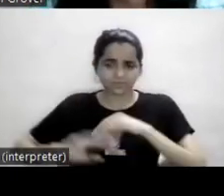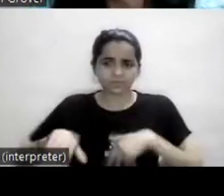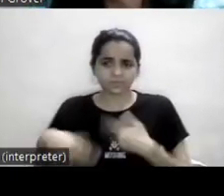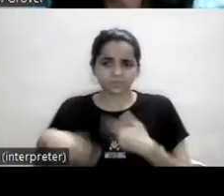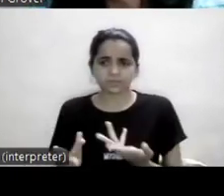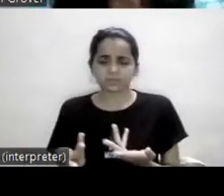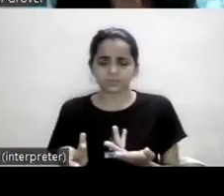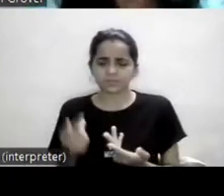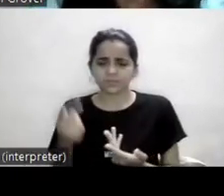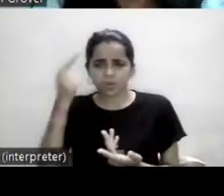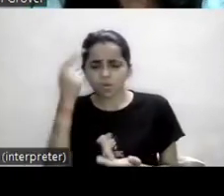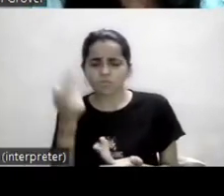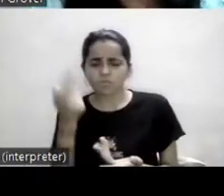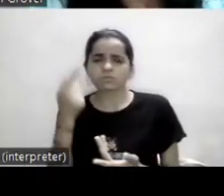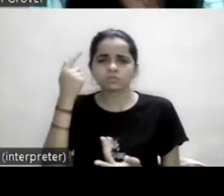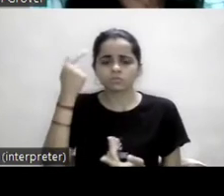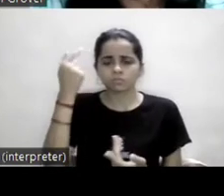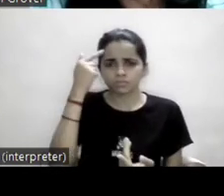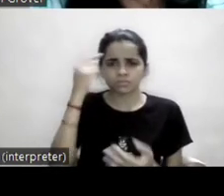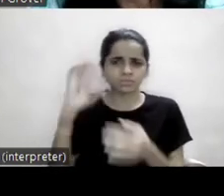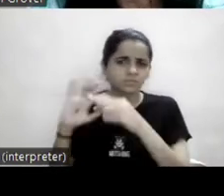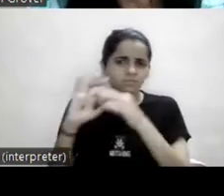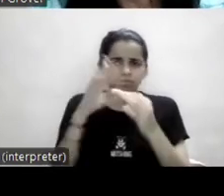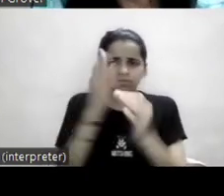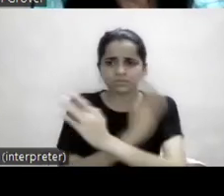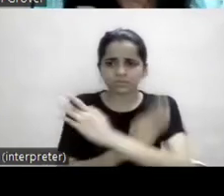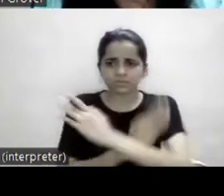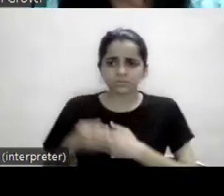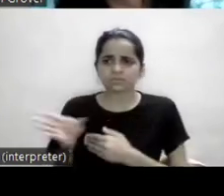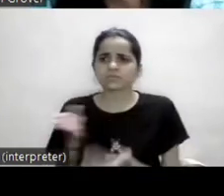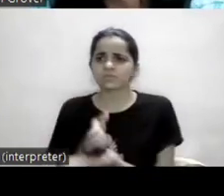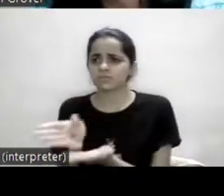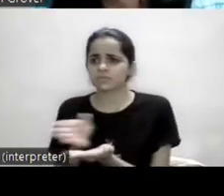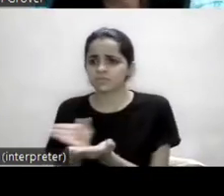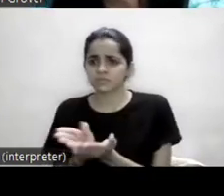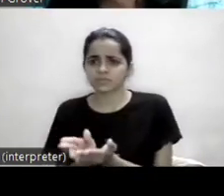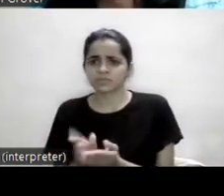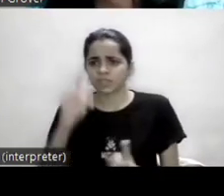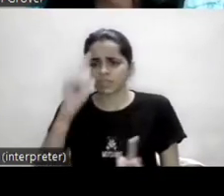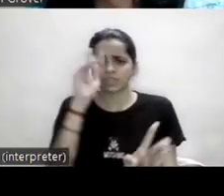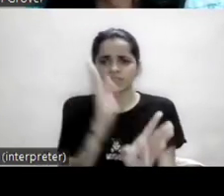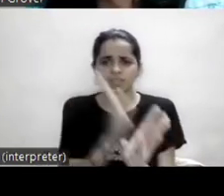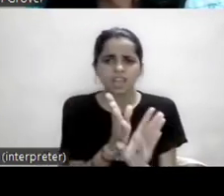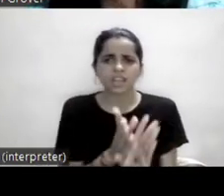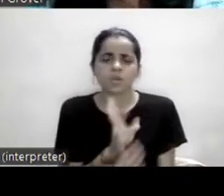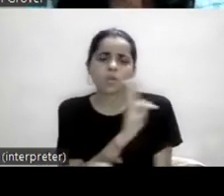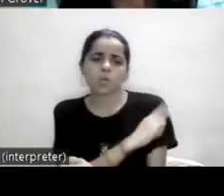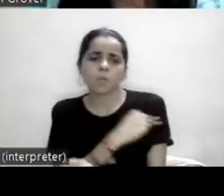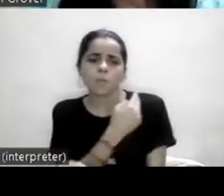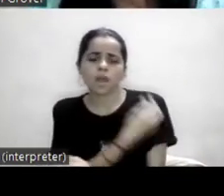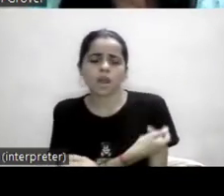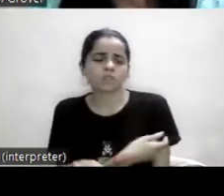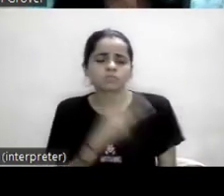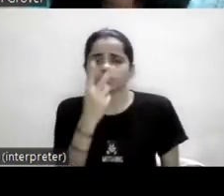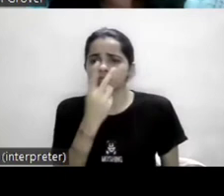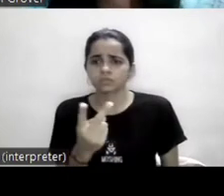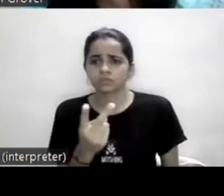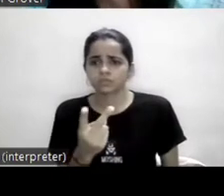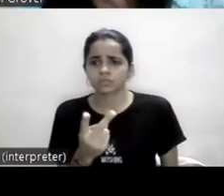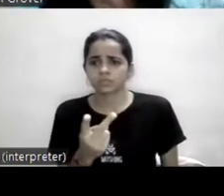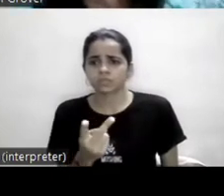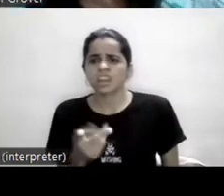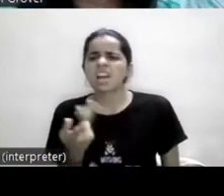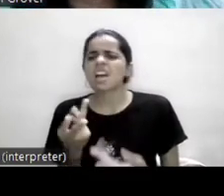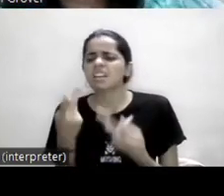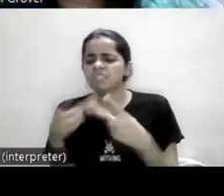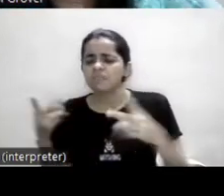of disabilities, earlier, they were never seen through this psychiatric or medical gaze. They were seen through a religious